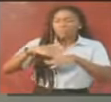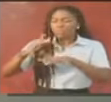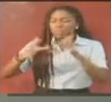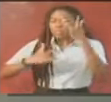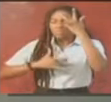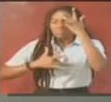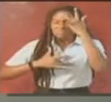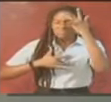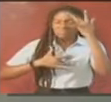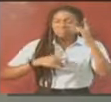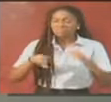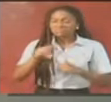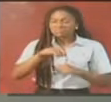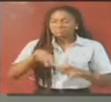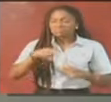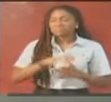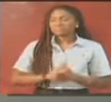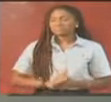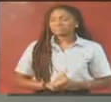good morning.